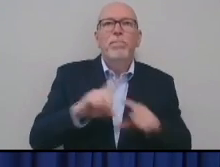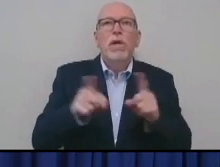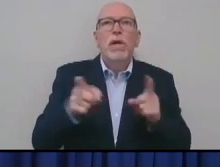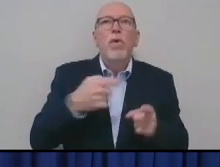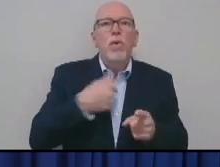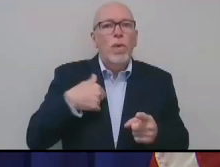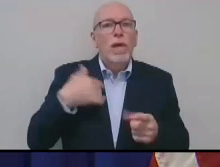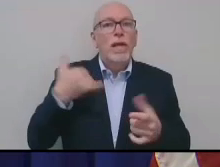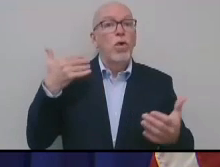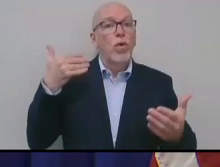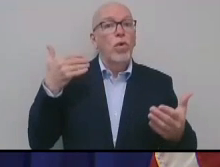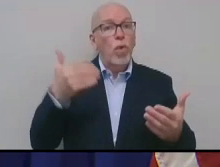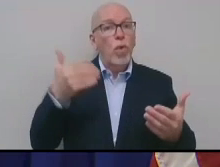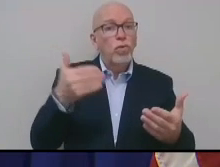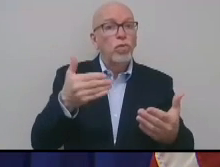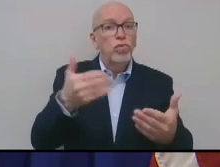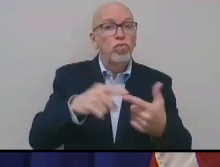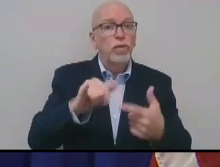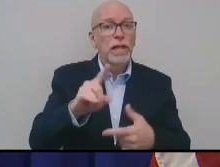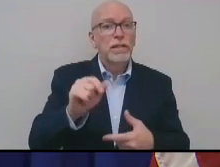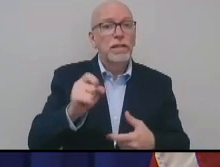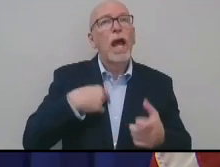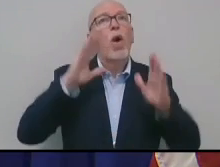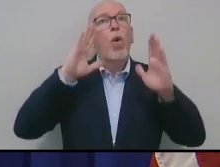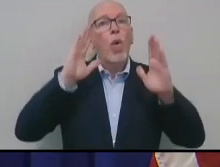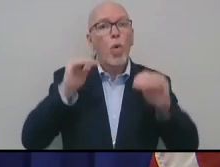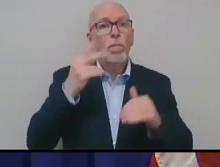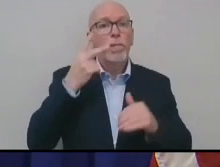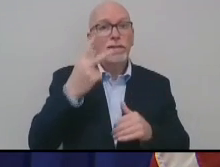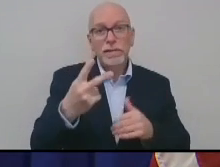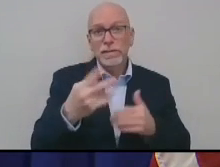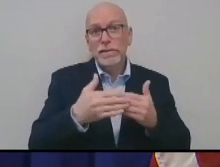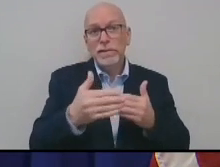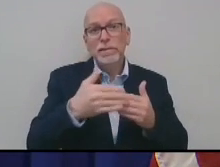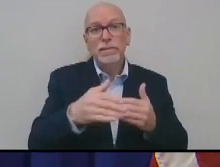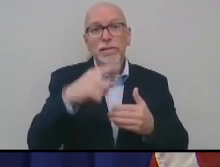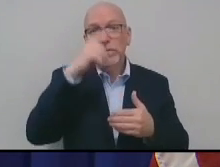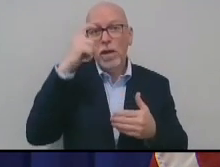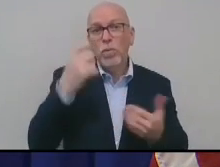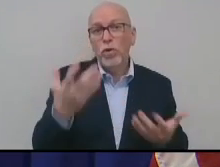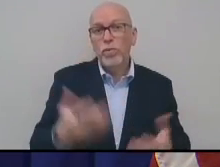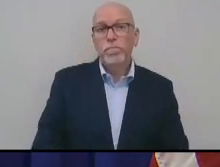and closer to that date. I mean, I would hope to see that sometime early summertime.